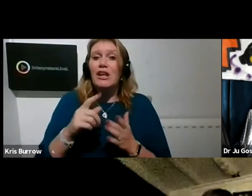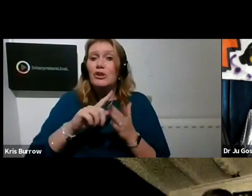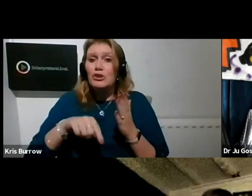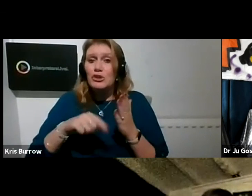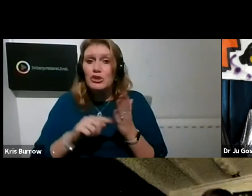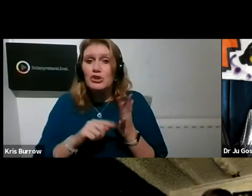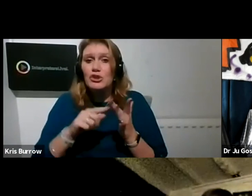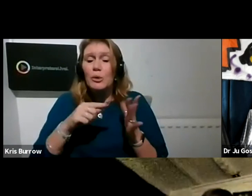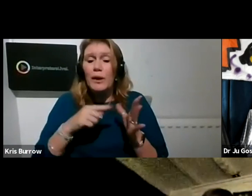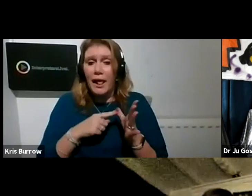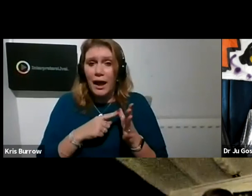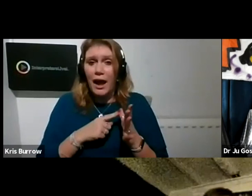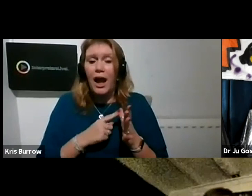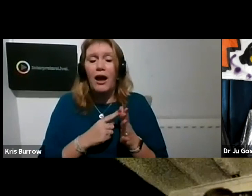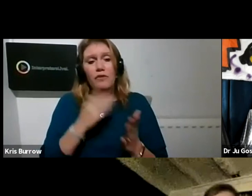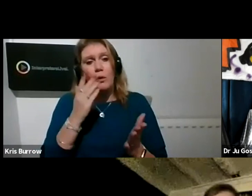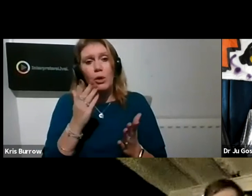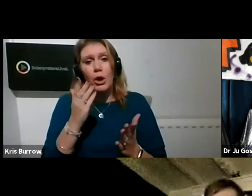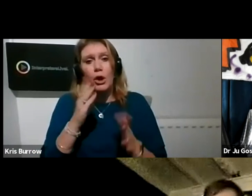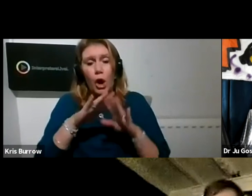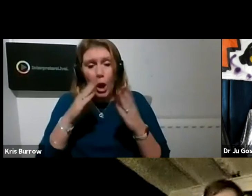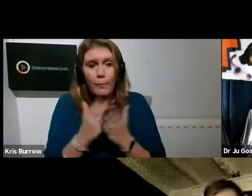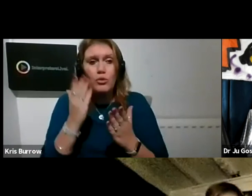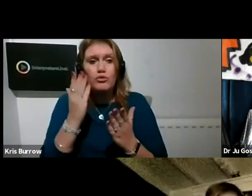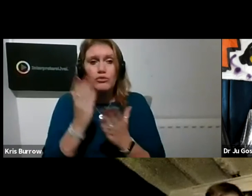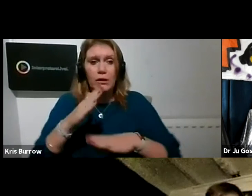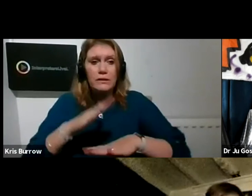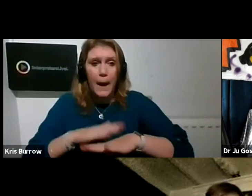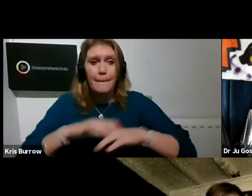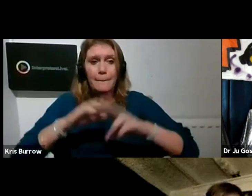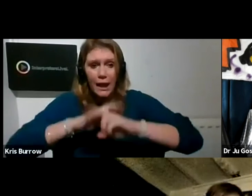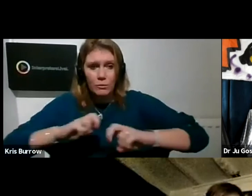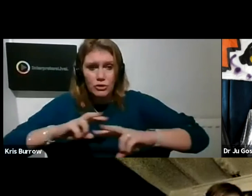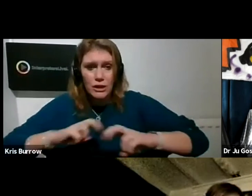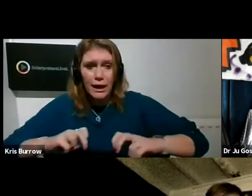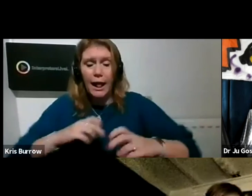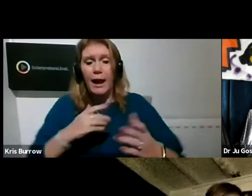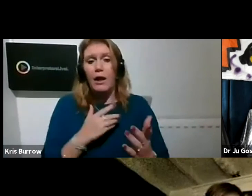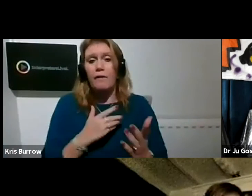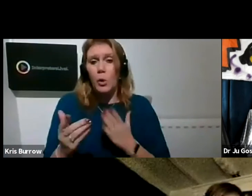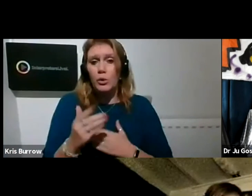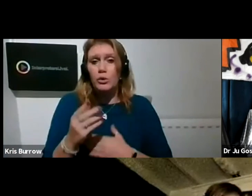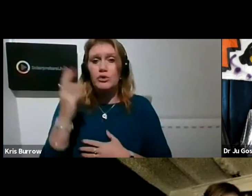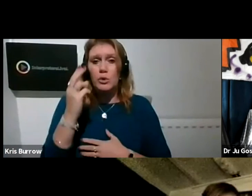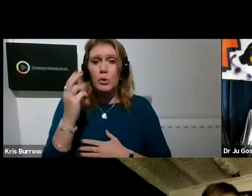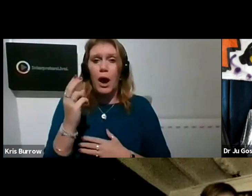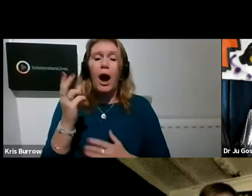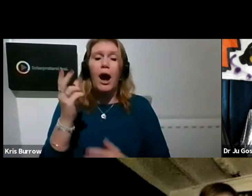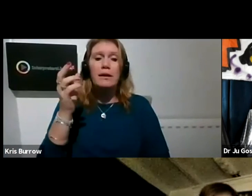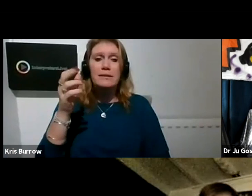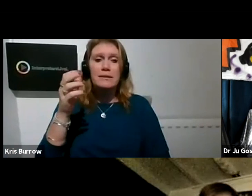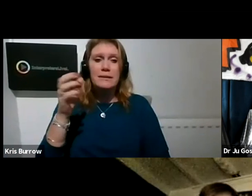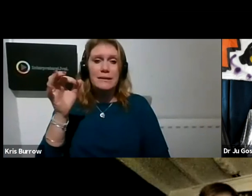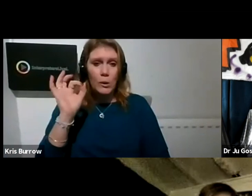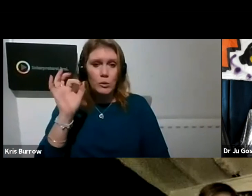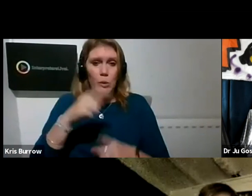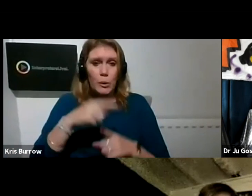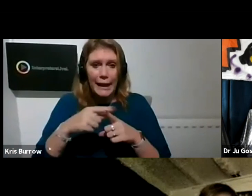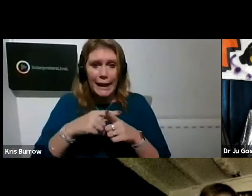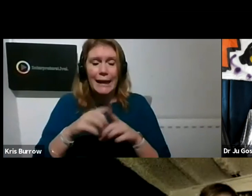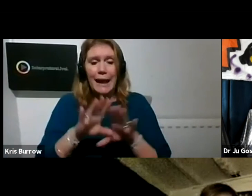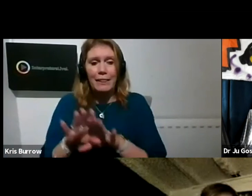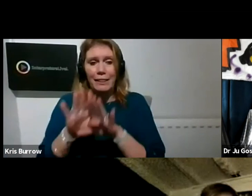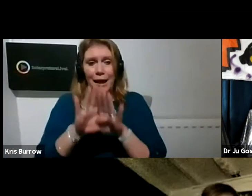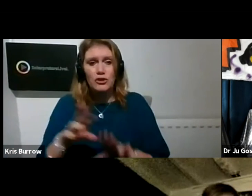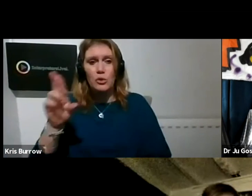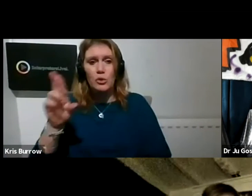Jacobi from Global Real-Time Captioning, and of course to Arts Council England and the National Lottery Community Fund for their